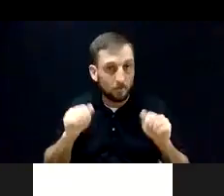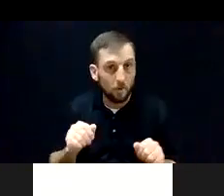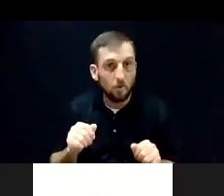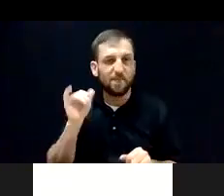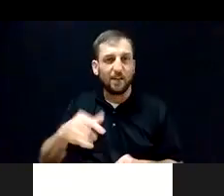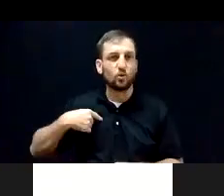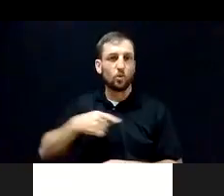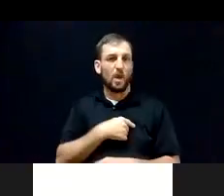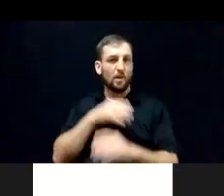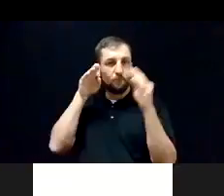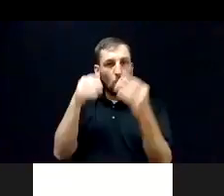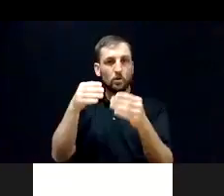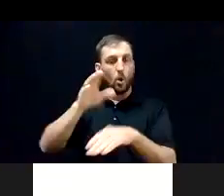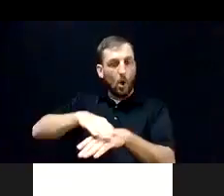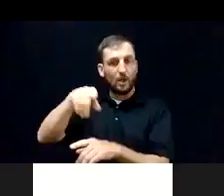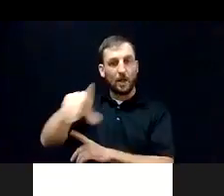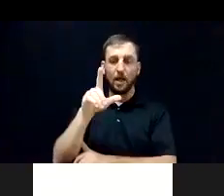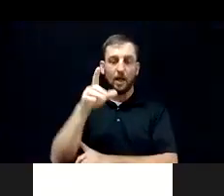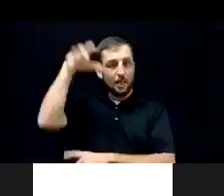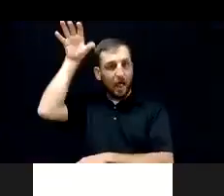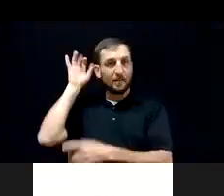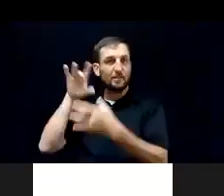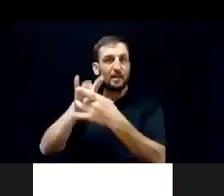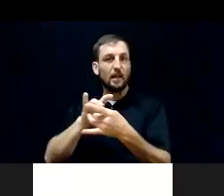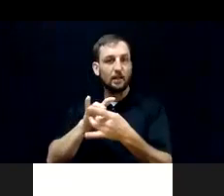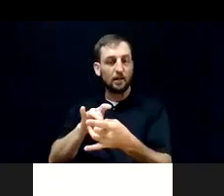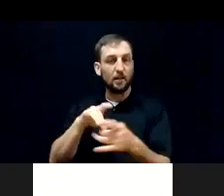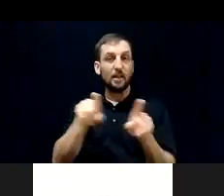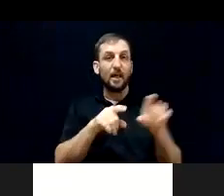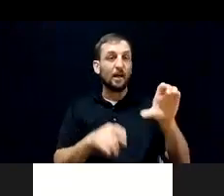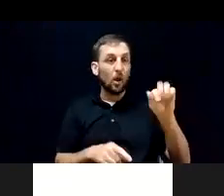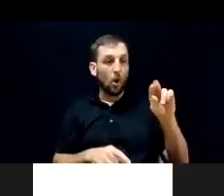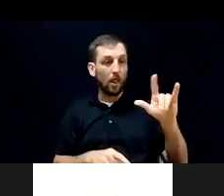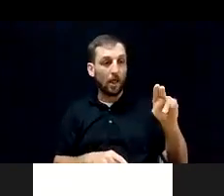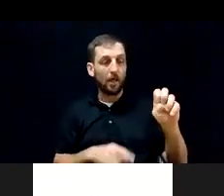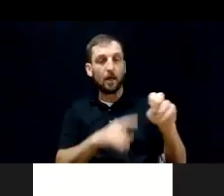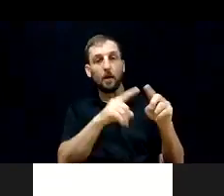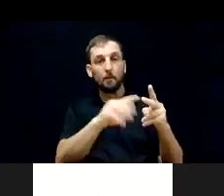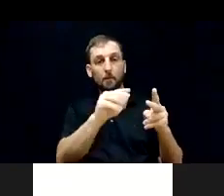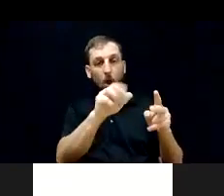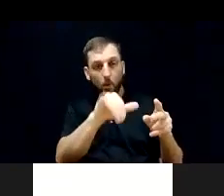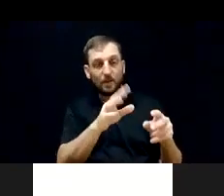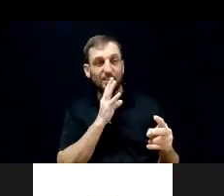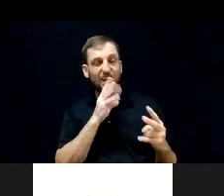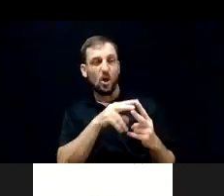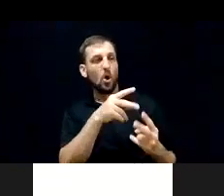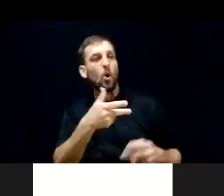Lions Connected. But again, like Caroline said and Mary said, we're very similar in what we offer our students, and we